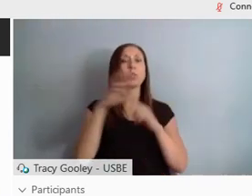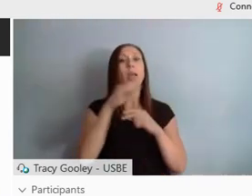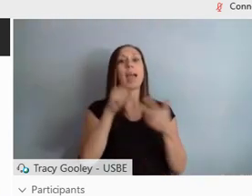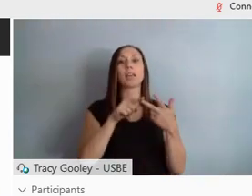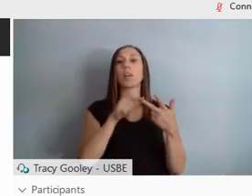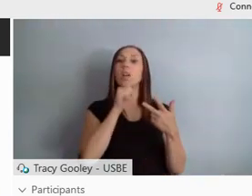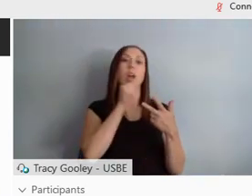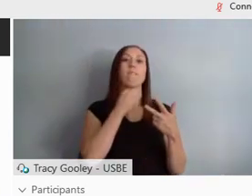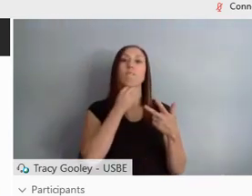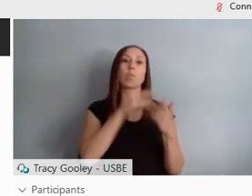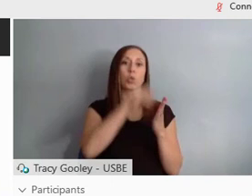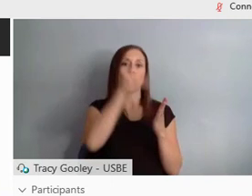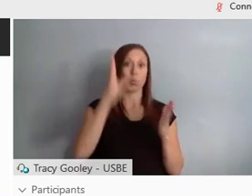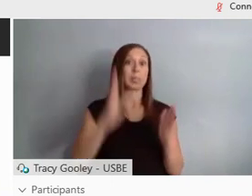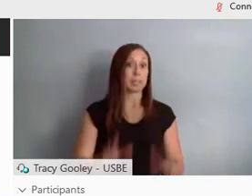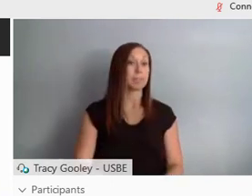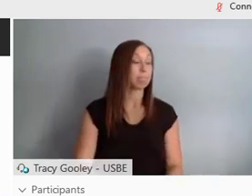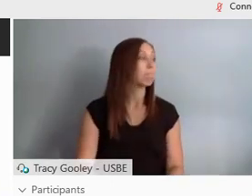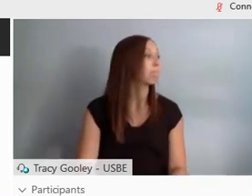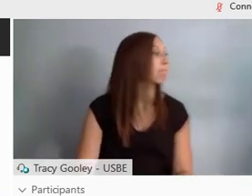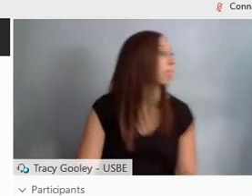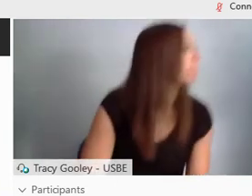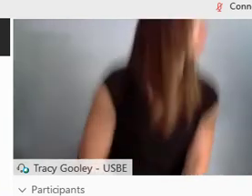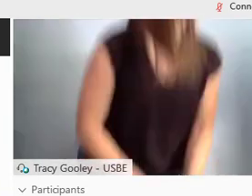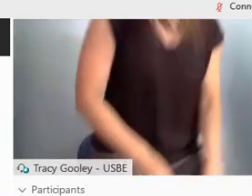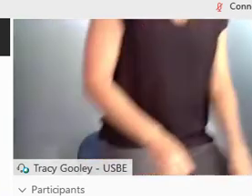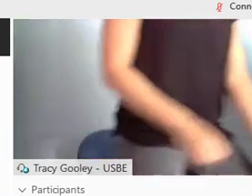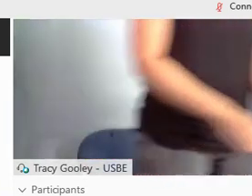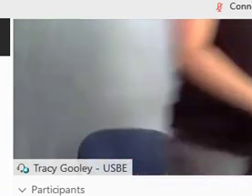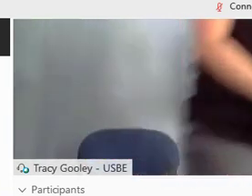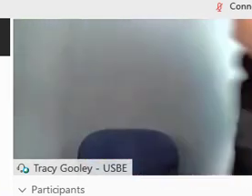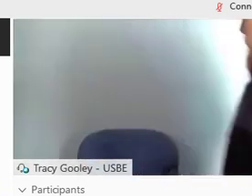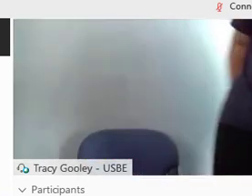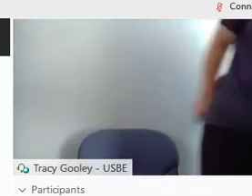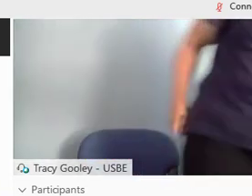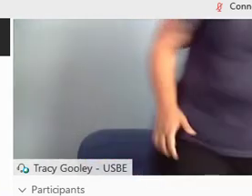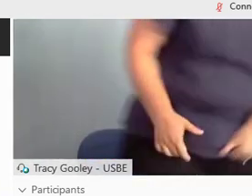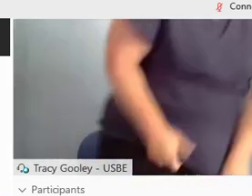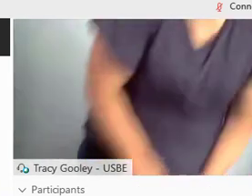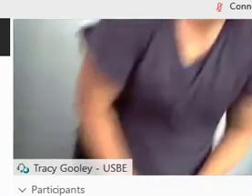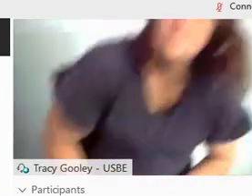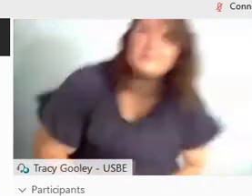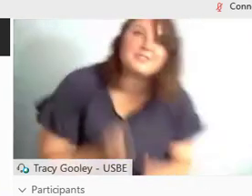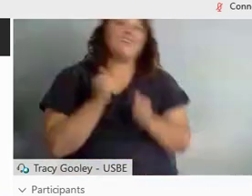nonverbal students as well. Now, anything in these accommodated instructions,